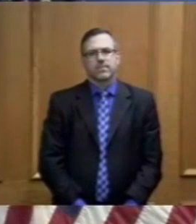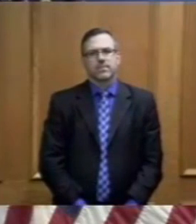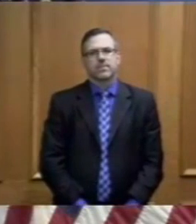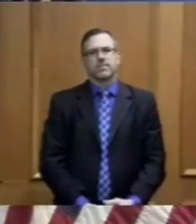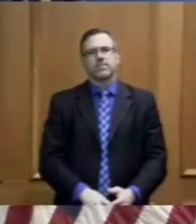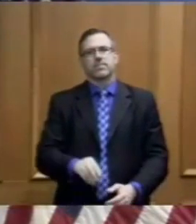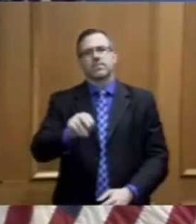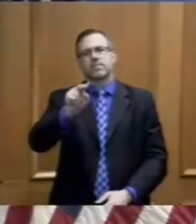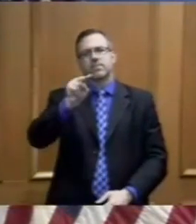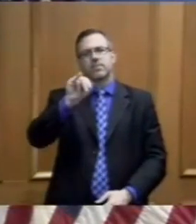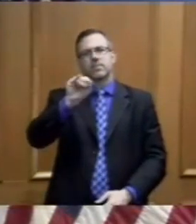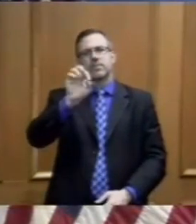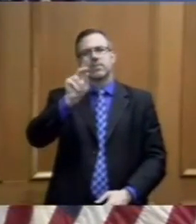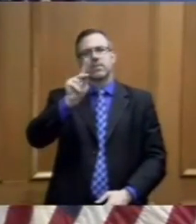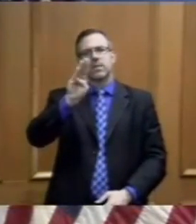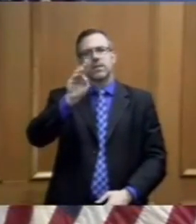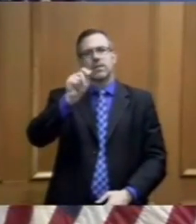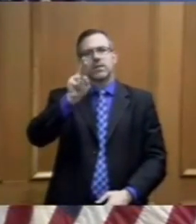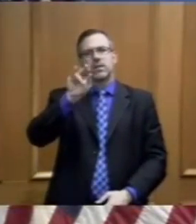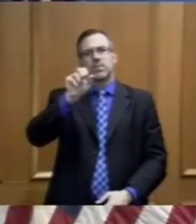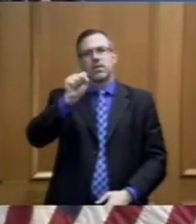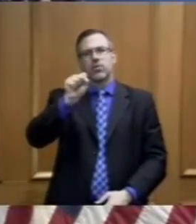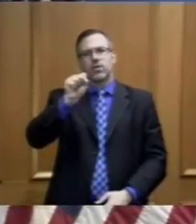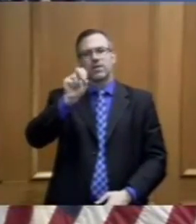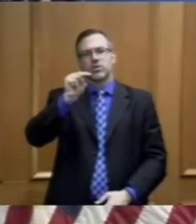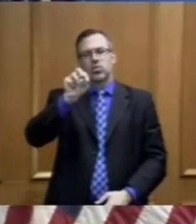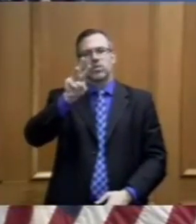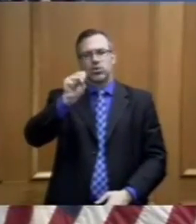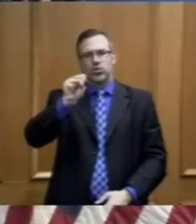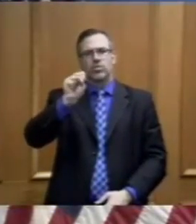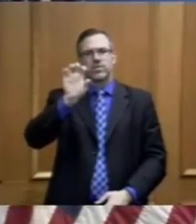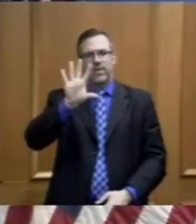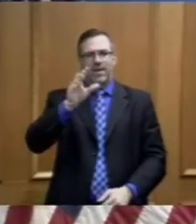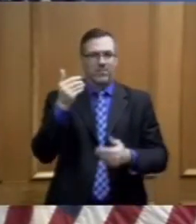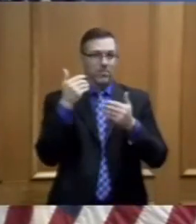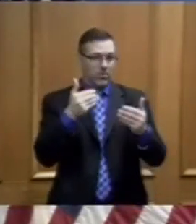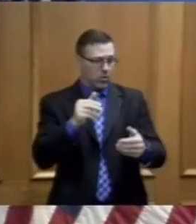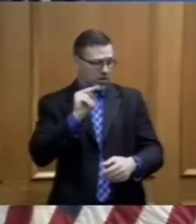Next, we'll go to Nick Barris with News Channel 5. Nick, your line is open.